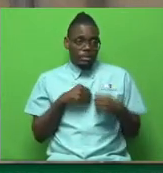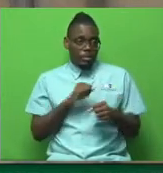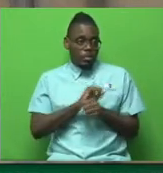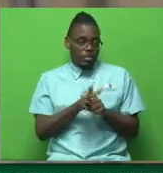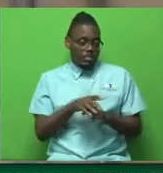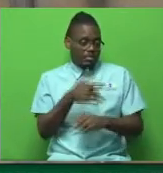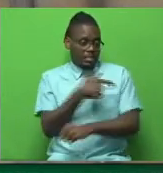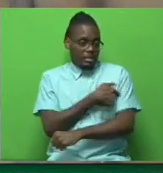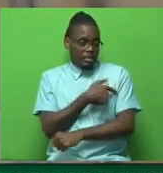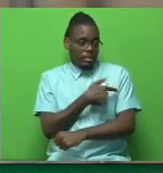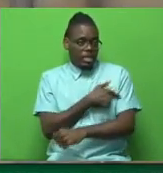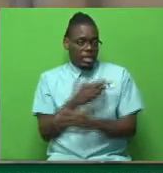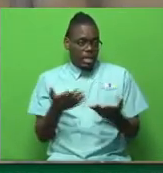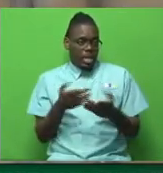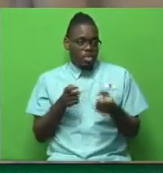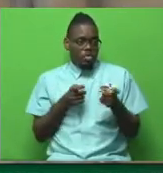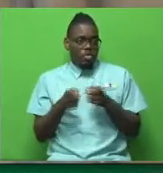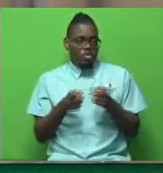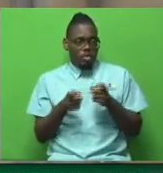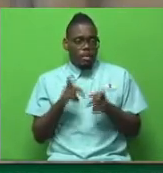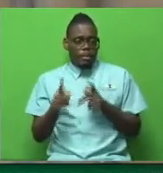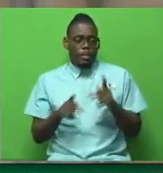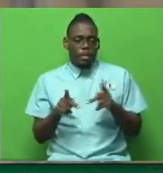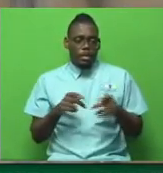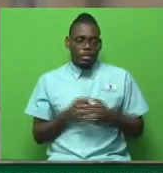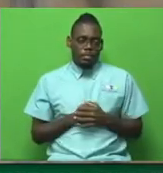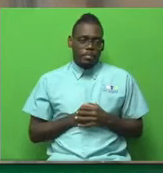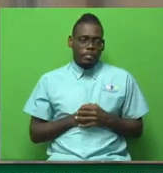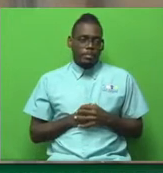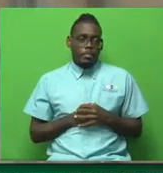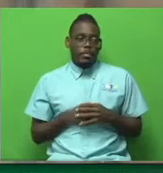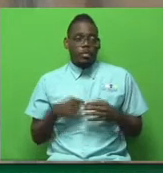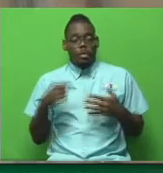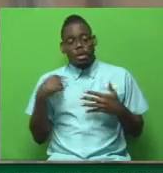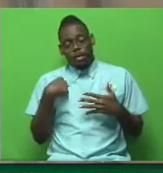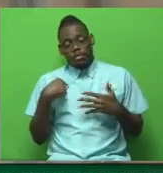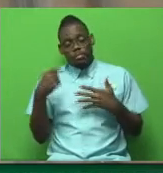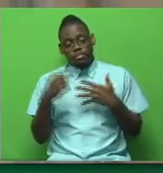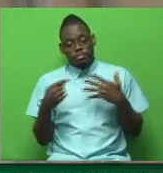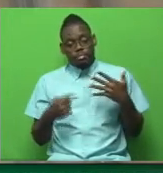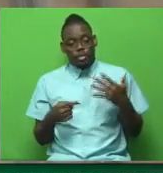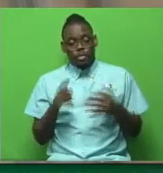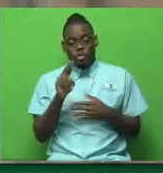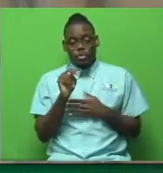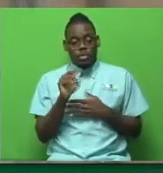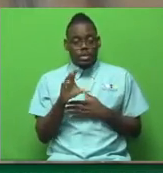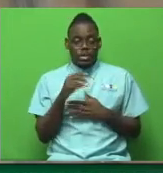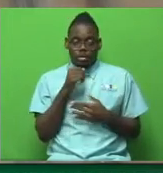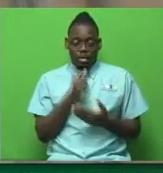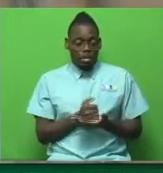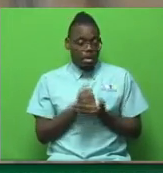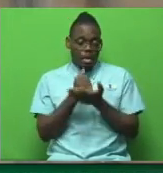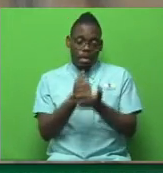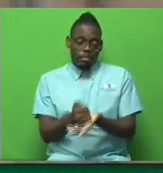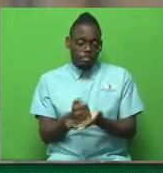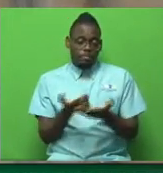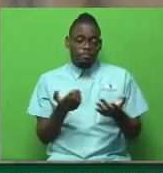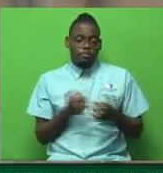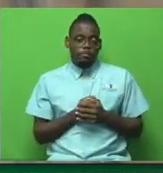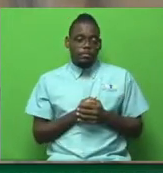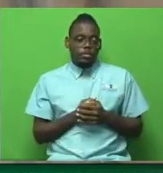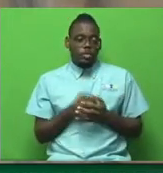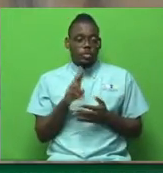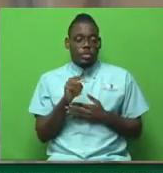vaccine all of these the UNC never helped they took us to court on